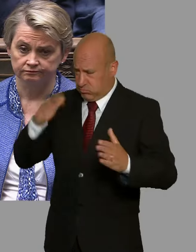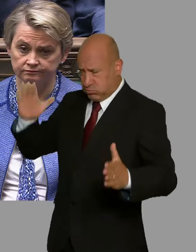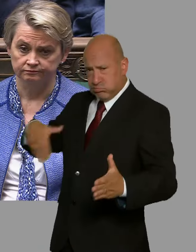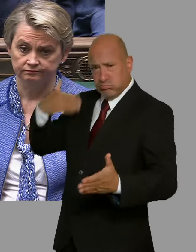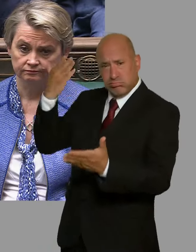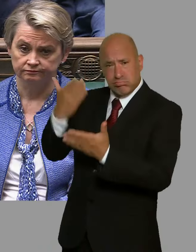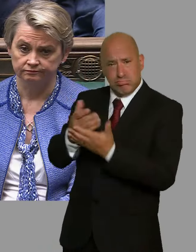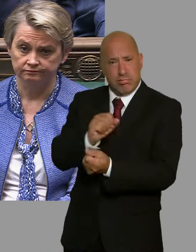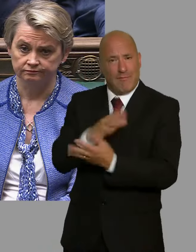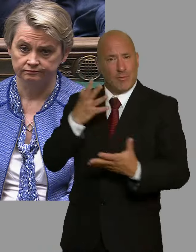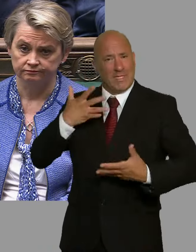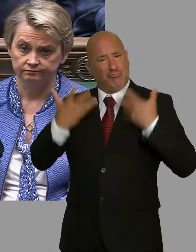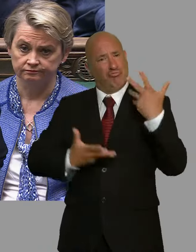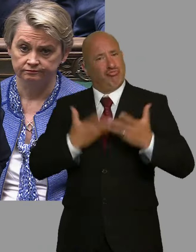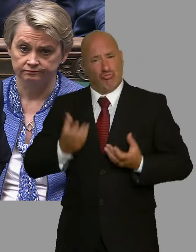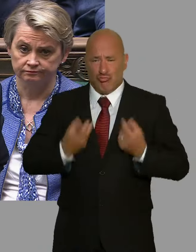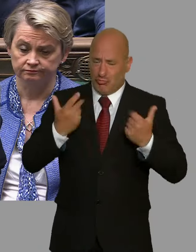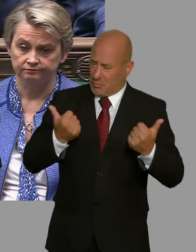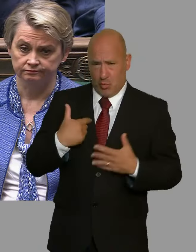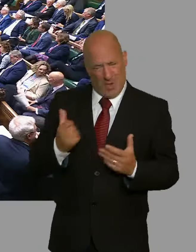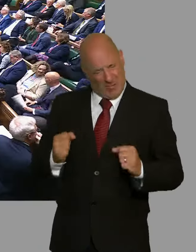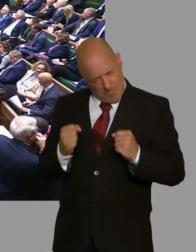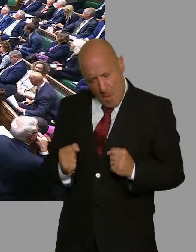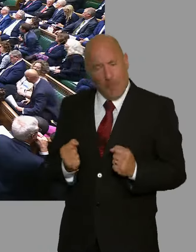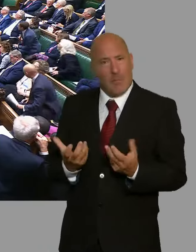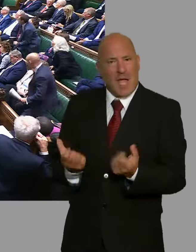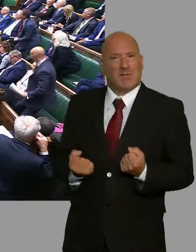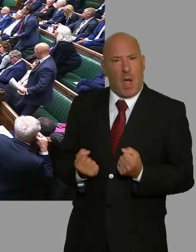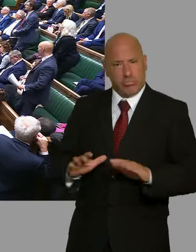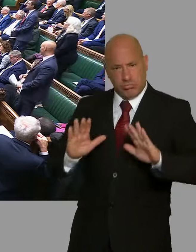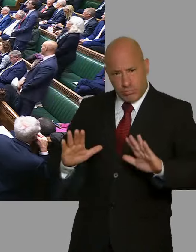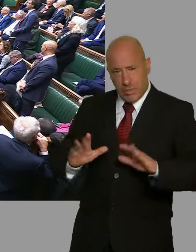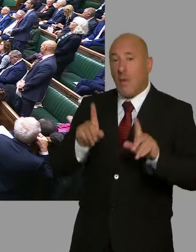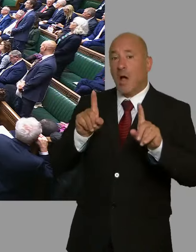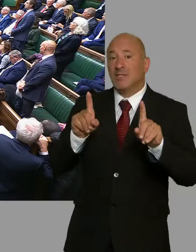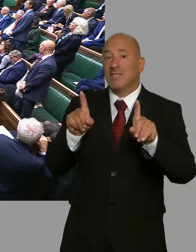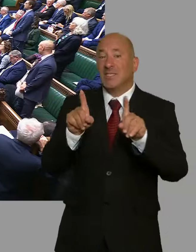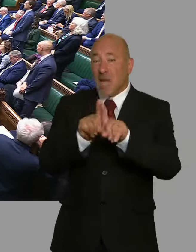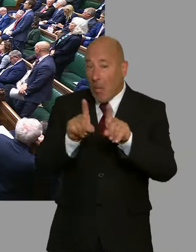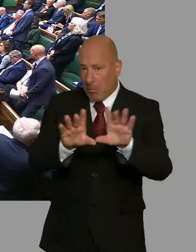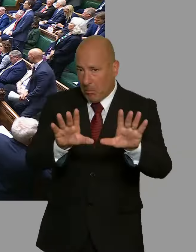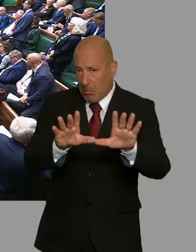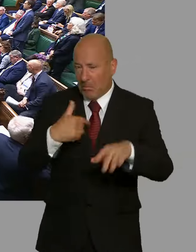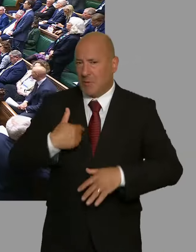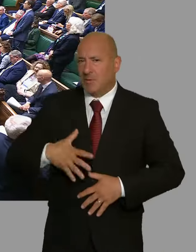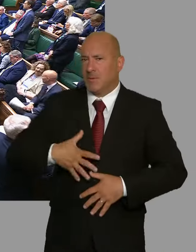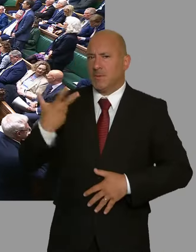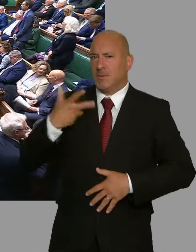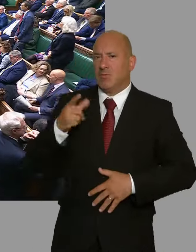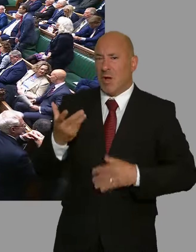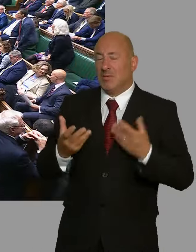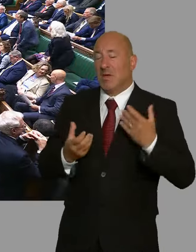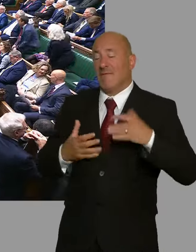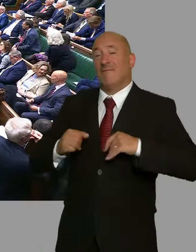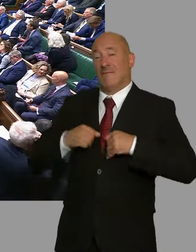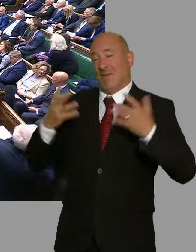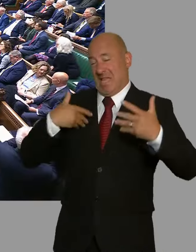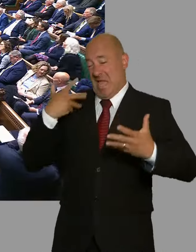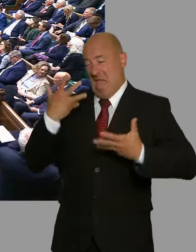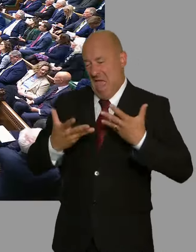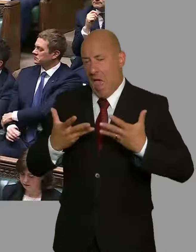police and courts to keep our streets and people safe. Paul Foster. Thanks, Mr. Speaker. Mr. Speaker, I recently visited St